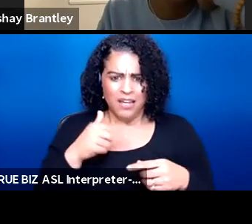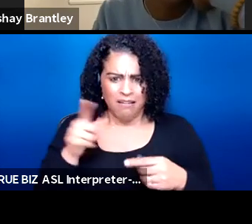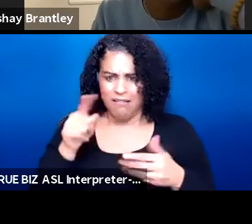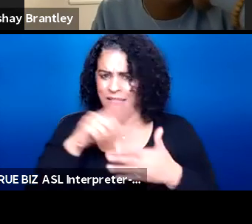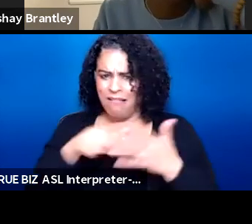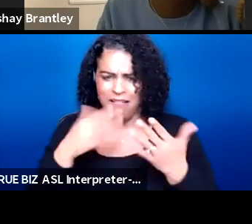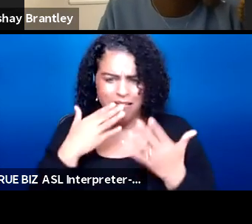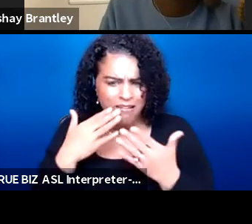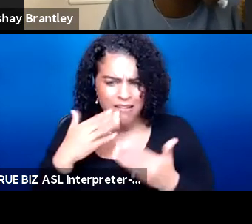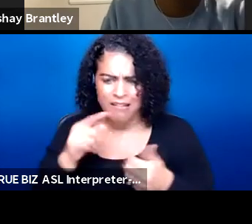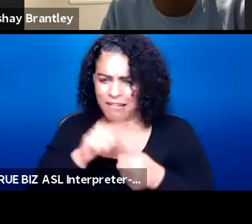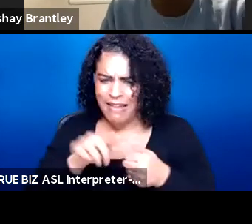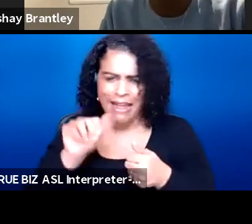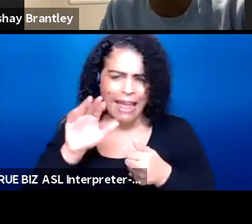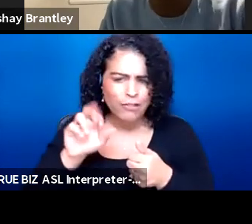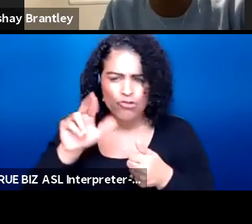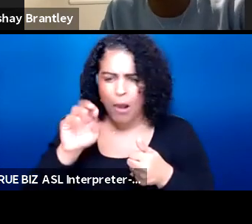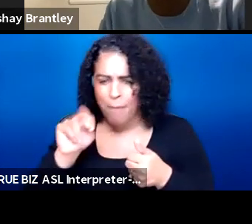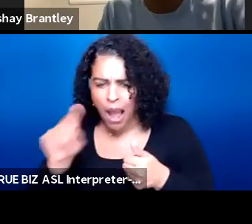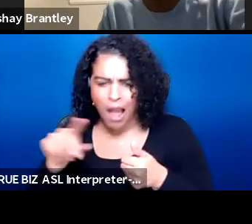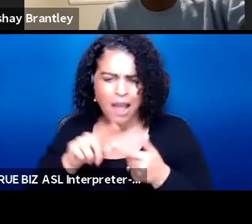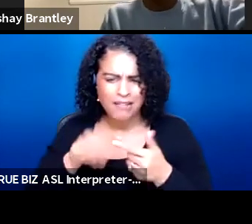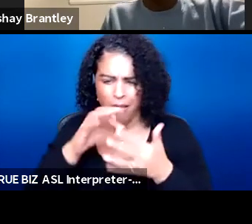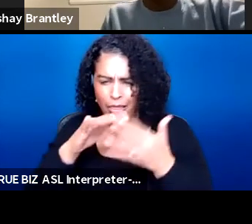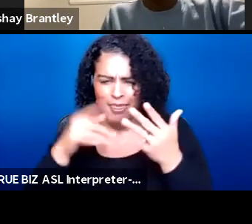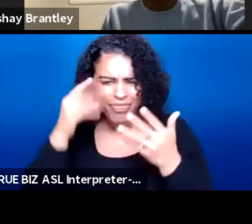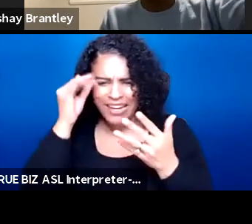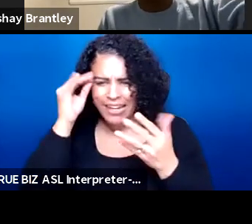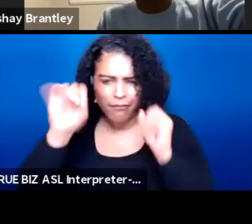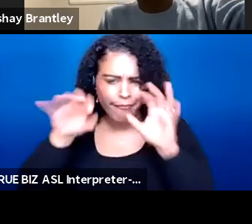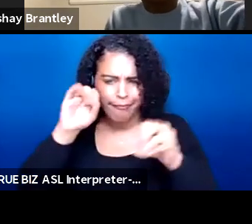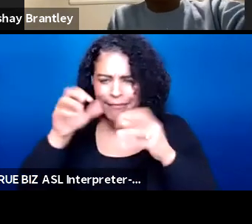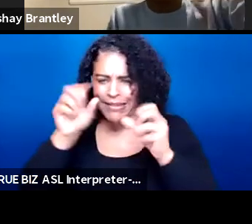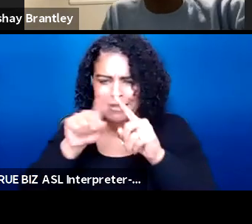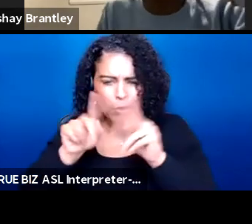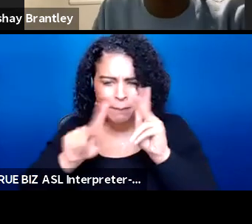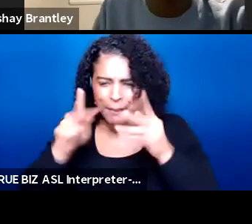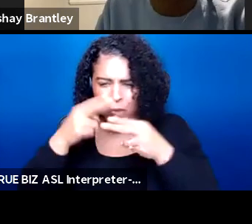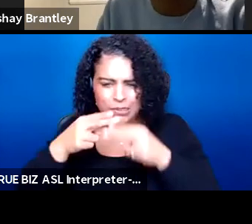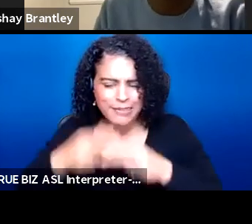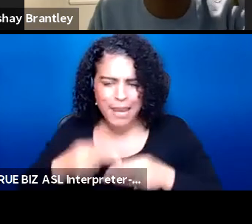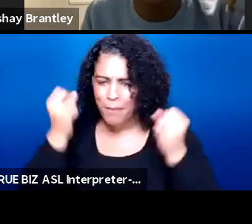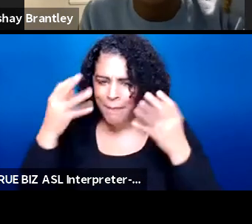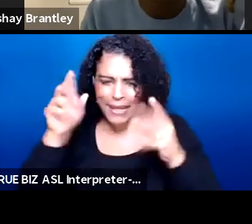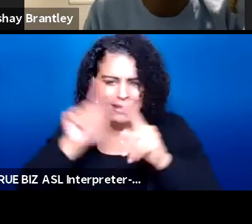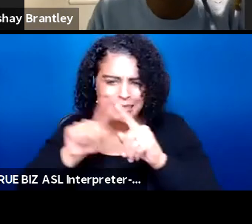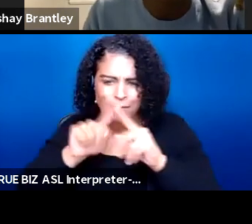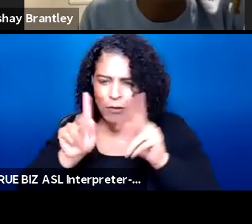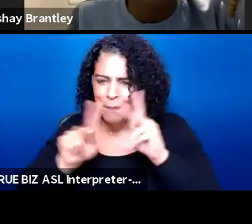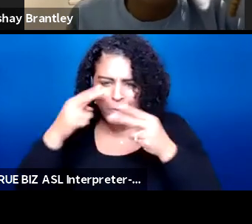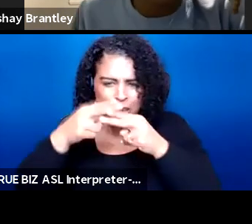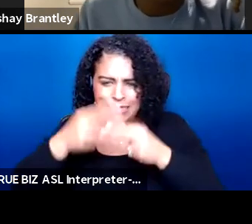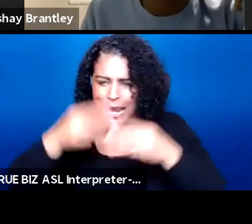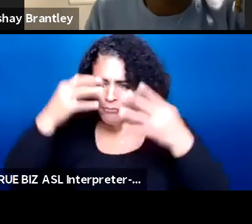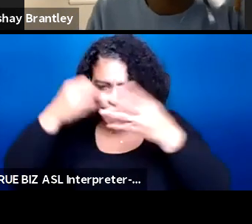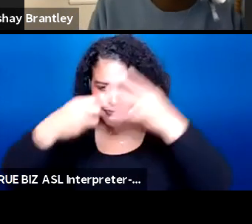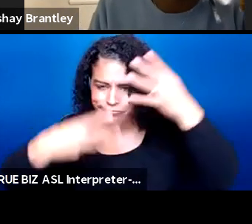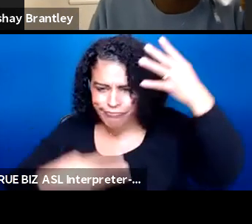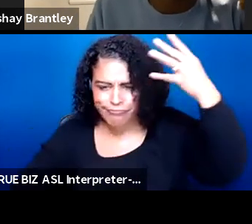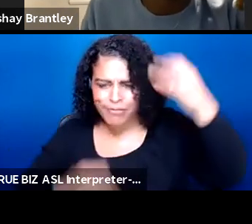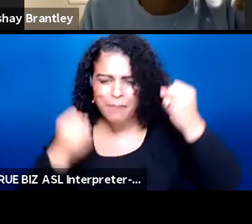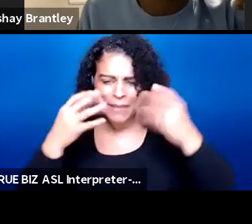Aisha Rahman, and Dominique Marie. So I'm thinking of them, just throwing them out. I mean, there's so many, you know, and there's so